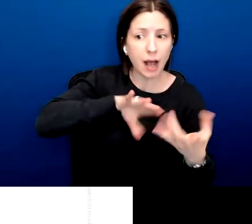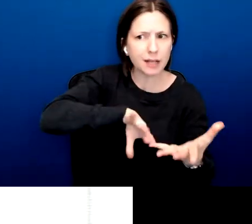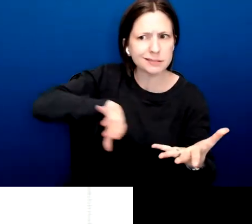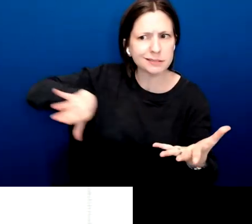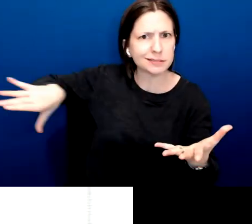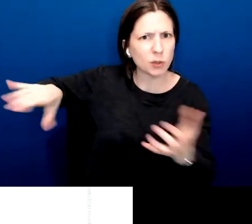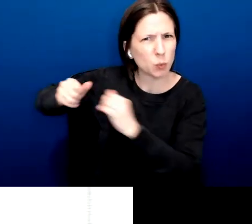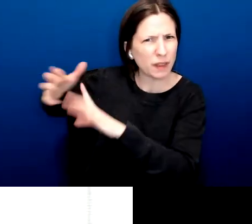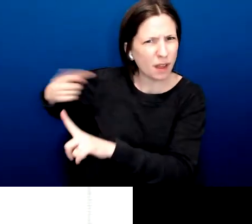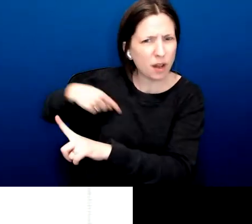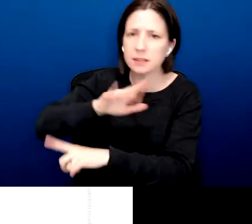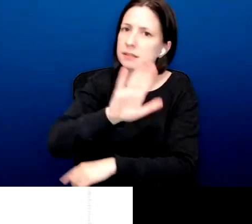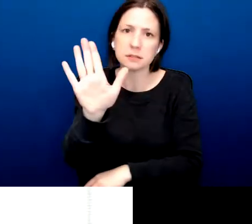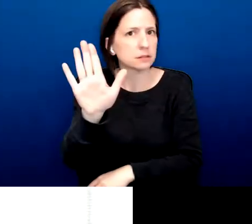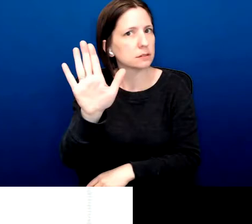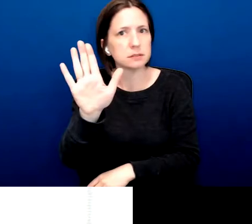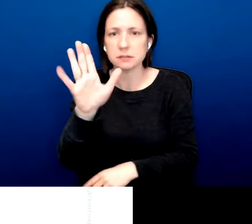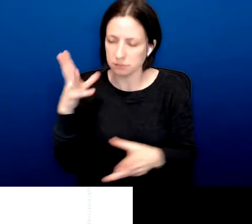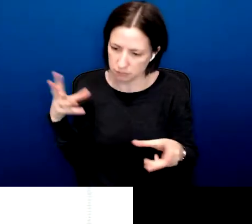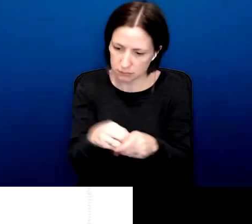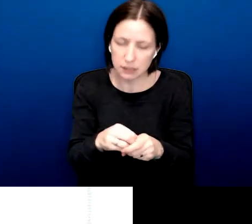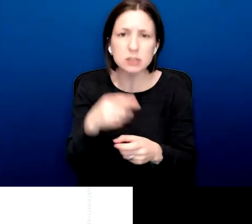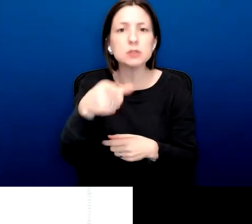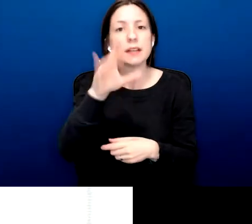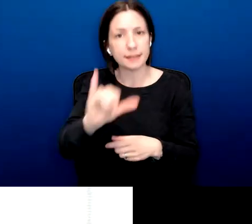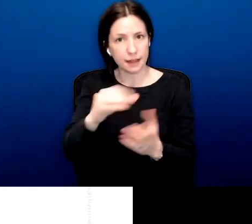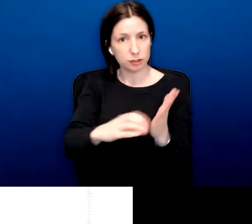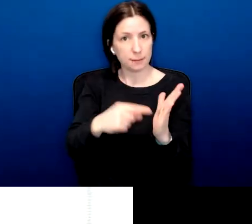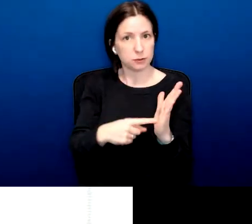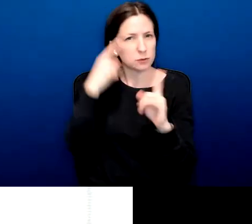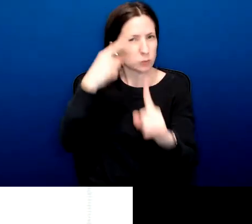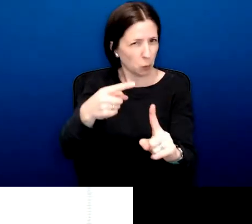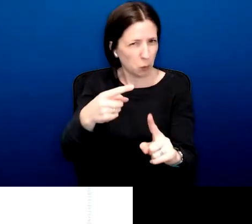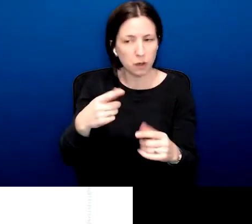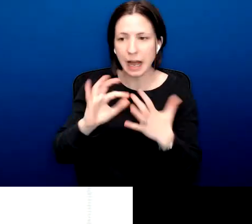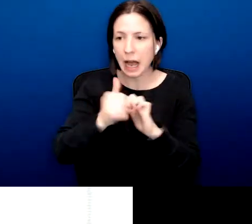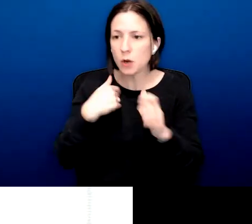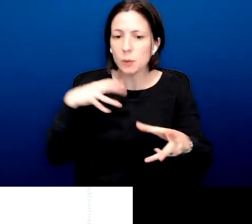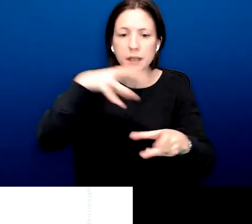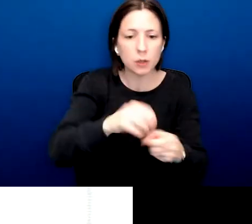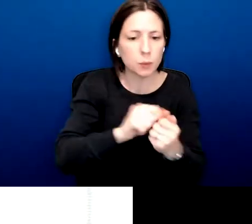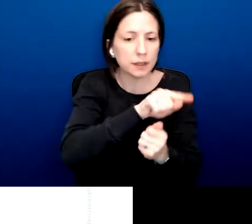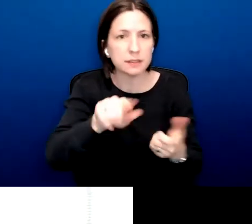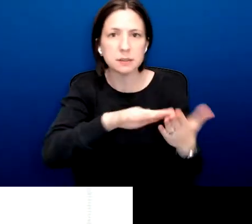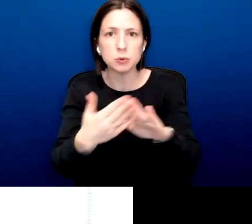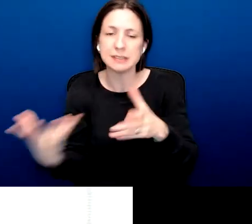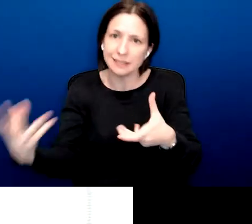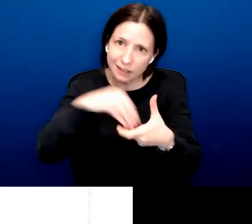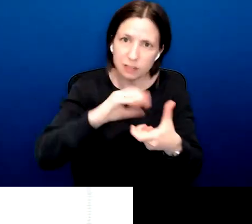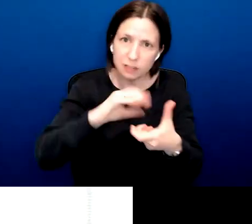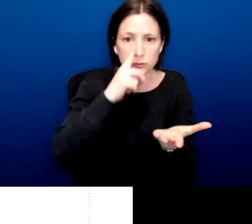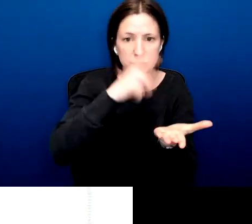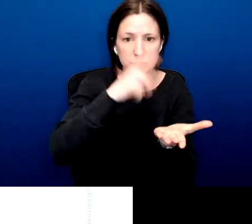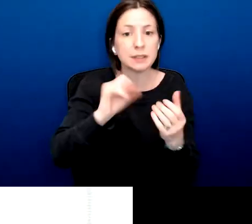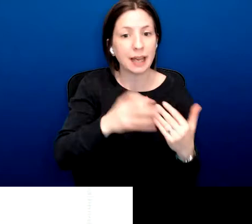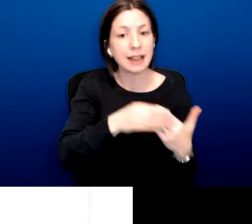chapter seeks to do, is kind of bring that work to the forefront. How do we get on the ground working with these communities to engage them in our research so we can lead